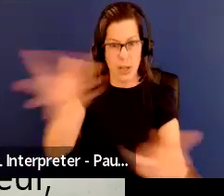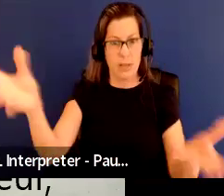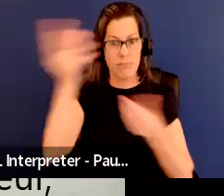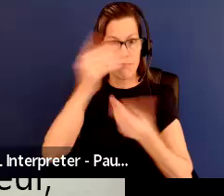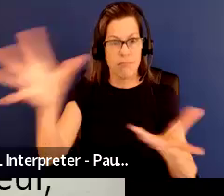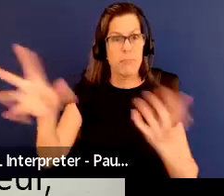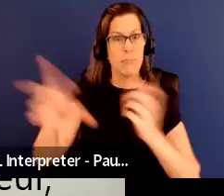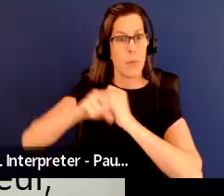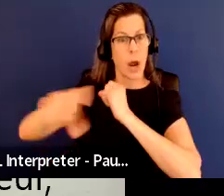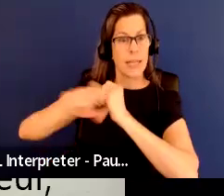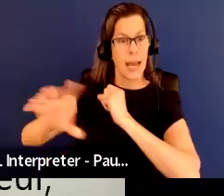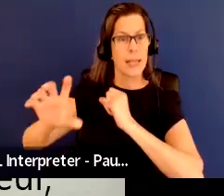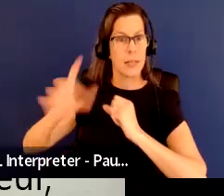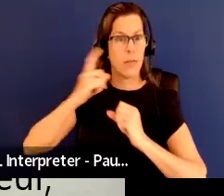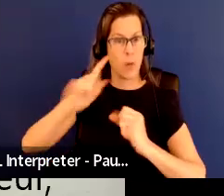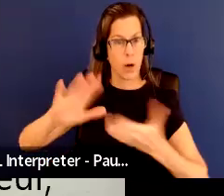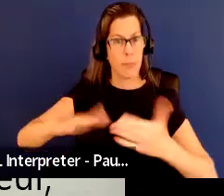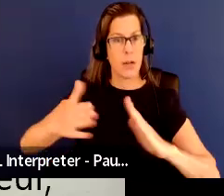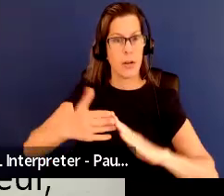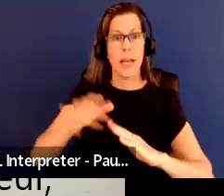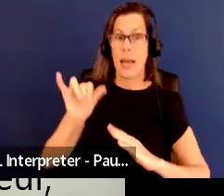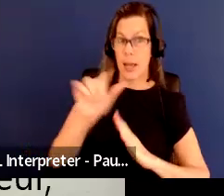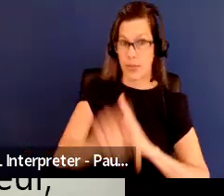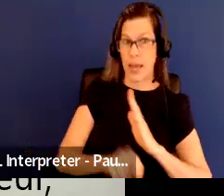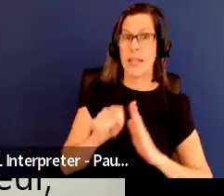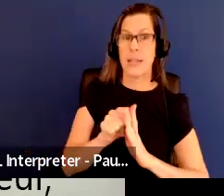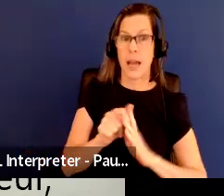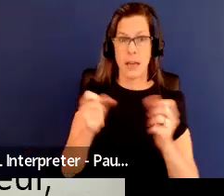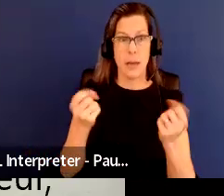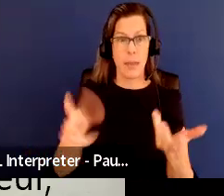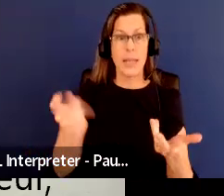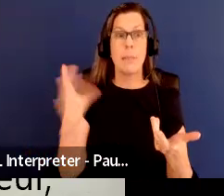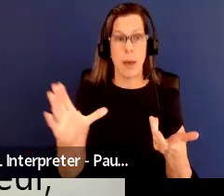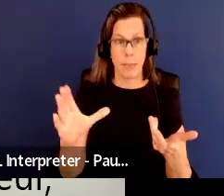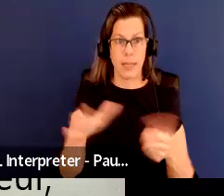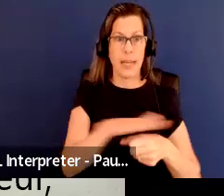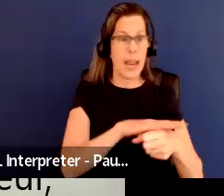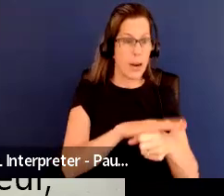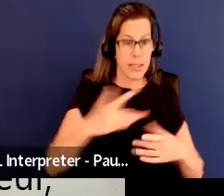community. And at that time, a lot of the public areas or